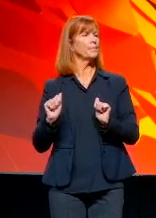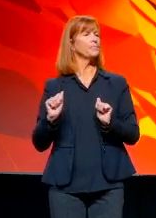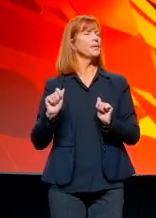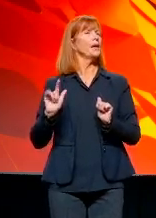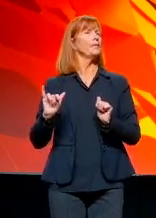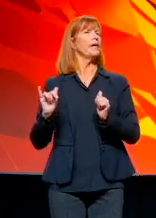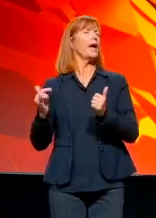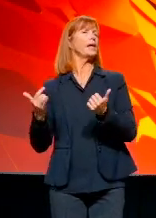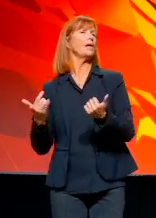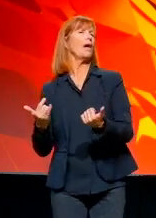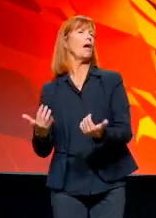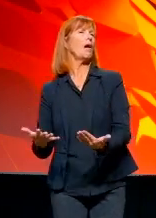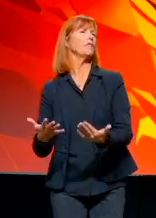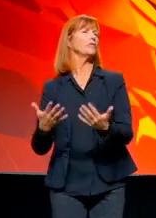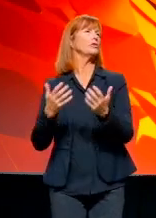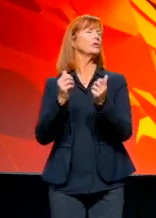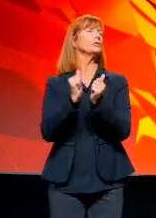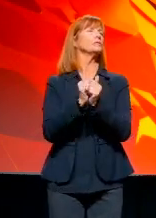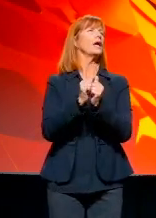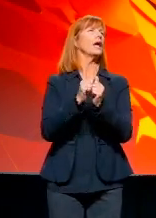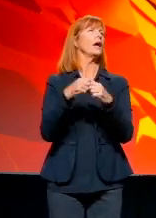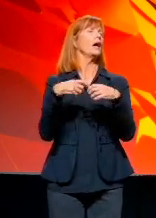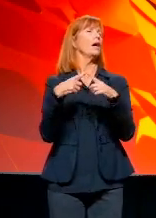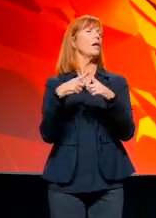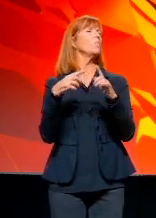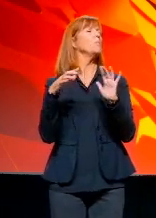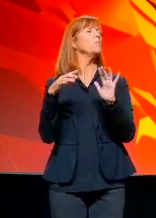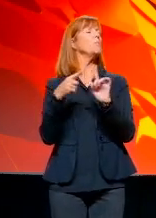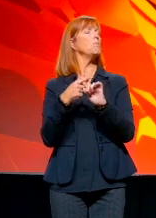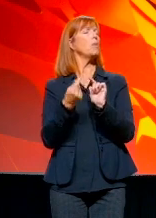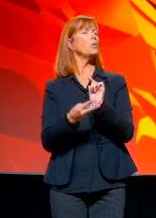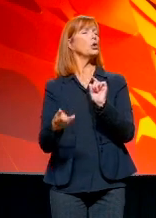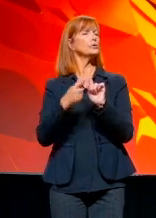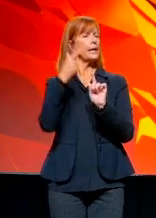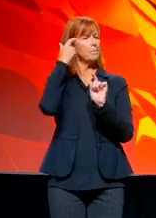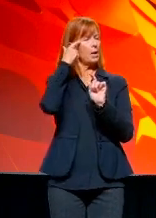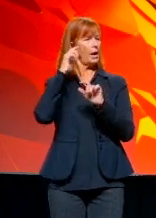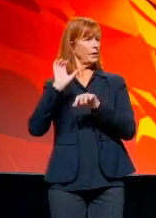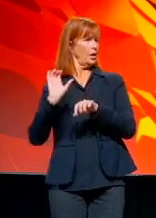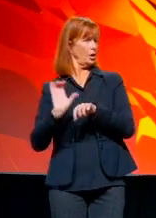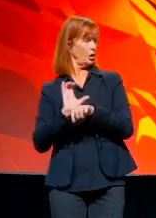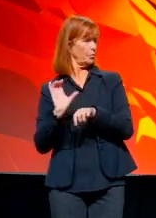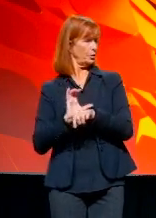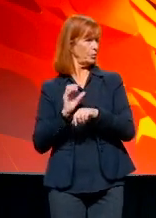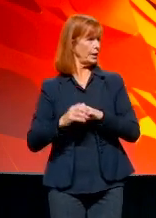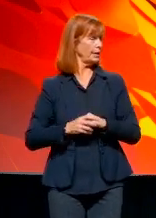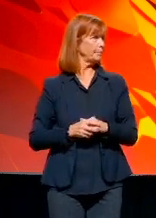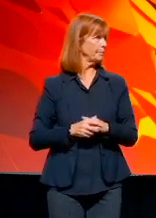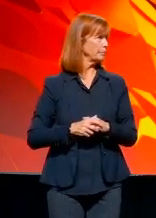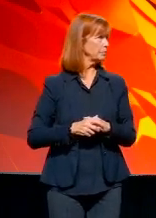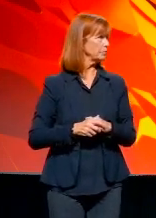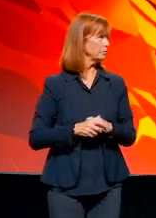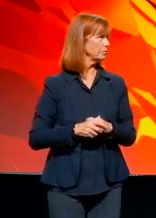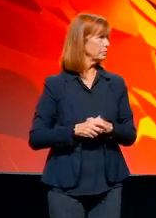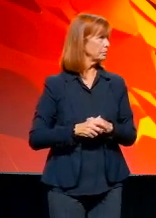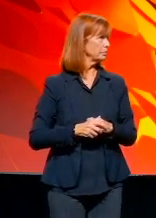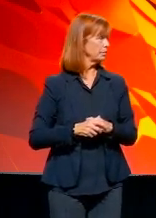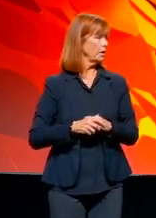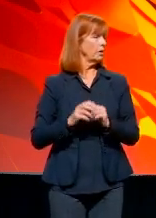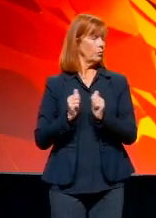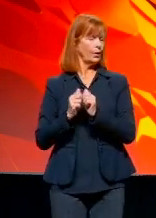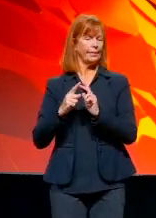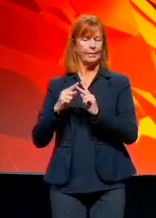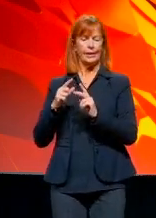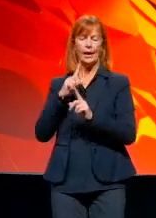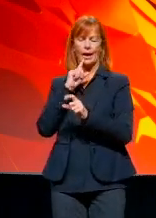the compact and on-demand computing that we can deploy directly on board on the physical hardware of the robots to be